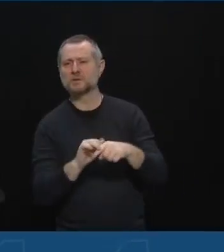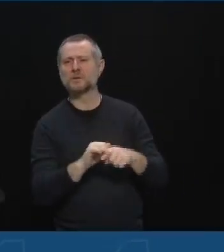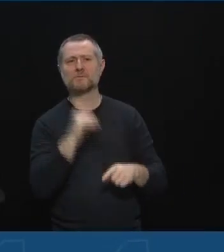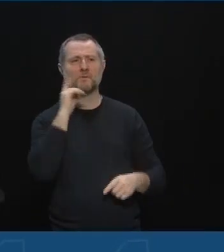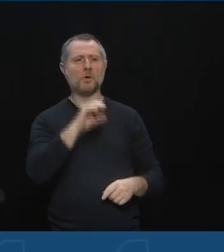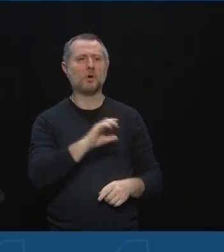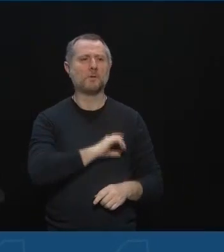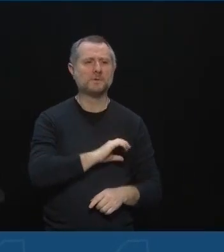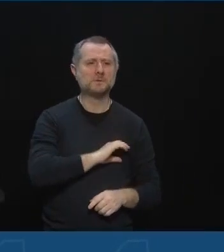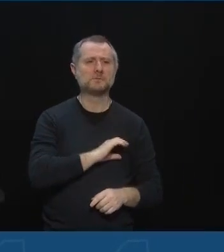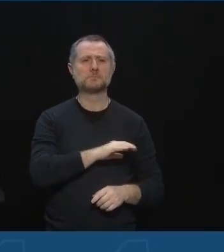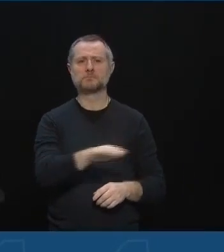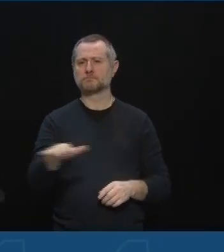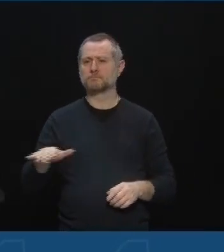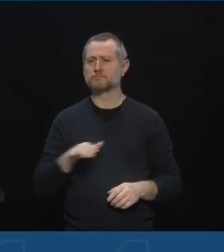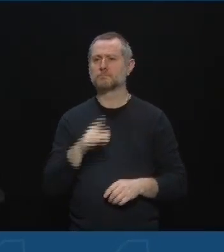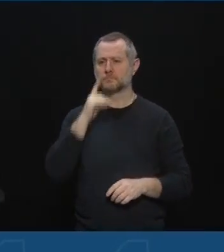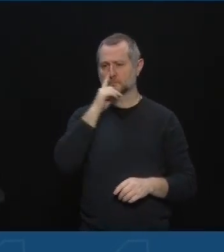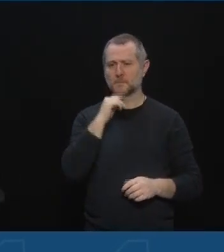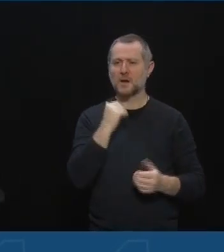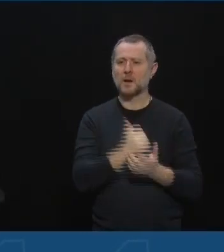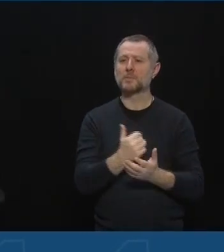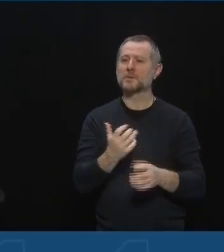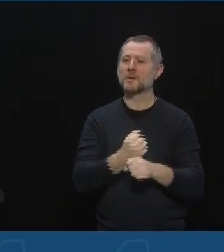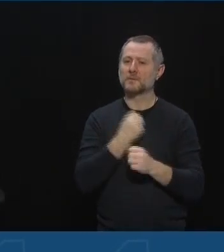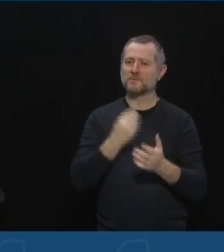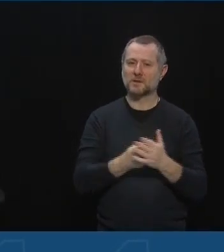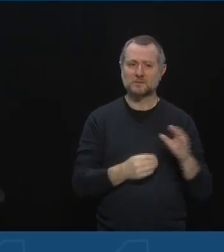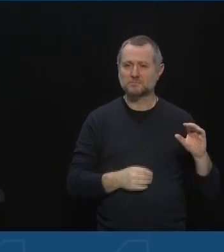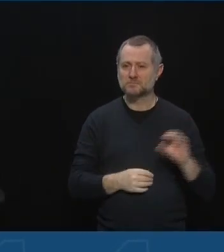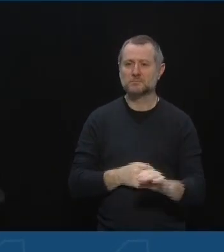them receive the funding they need. We're tripling our